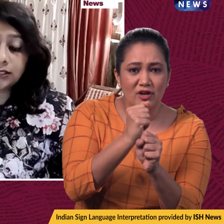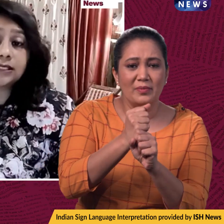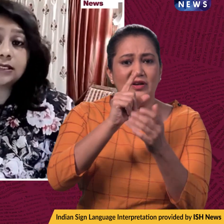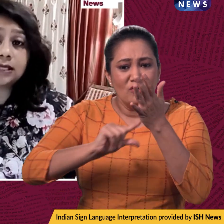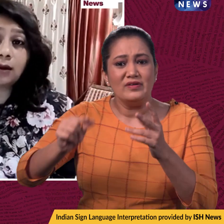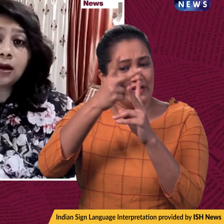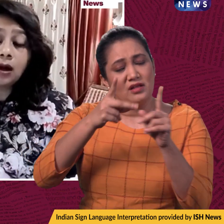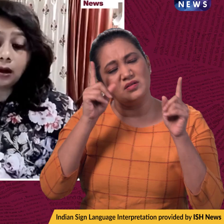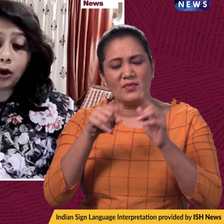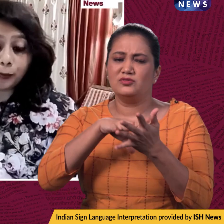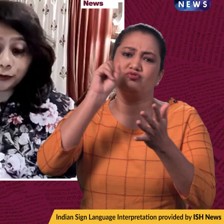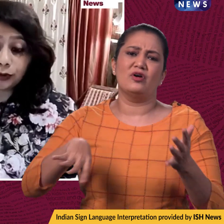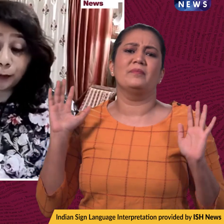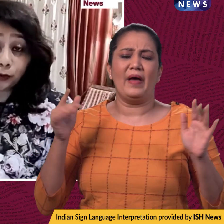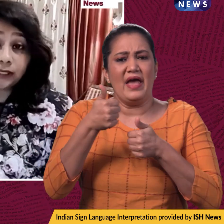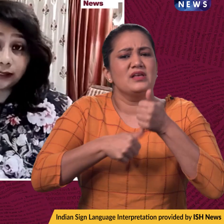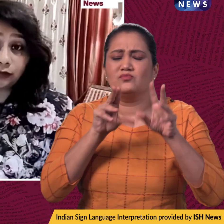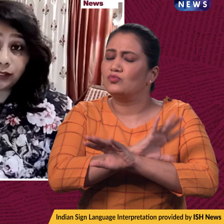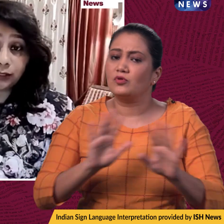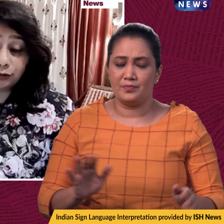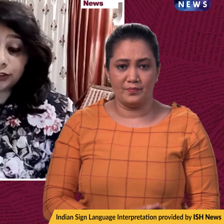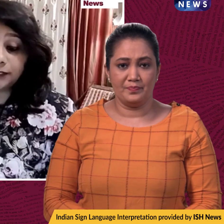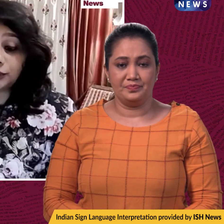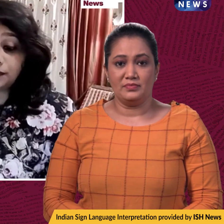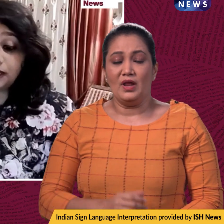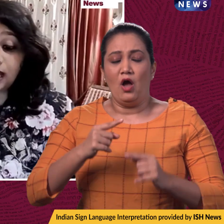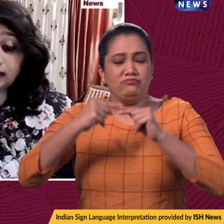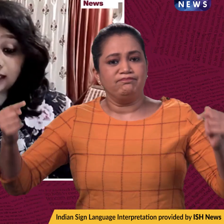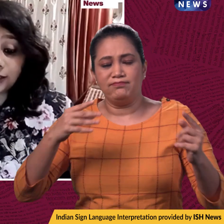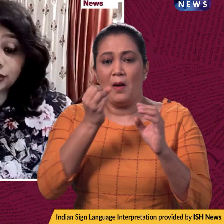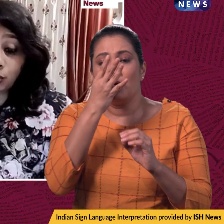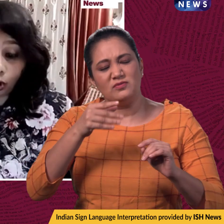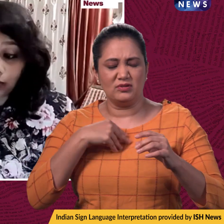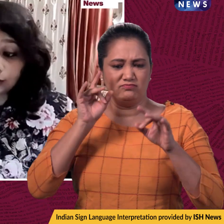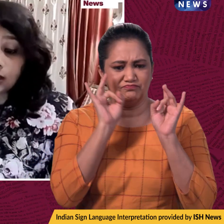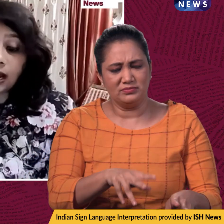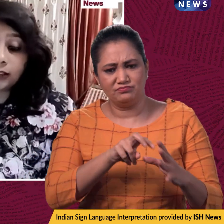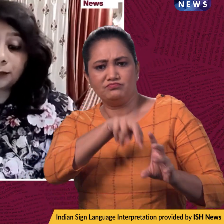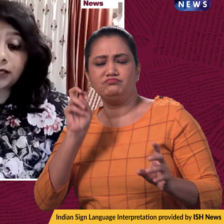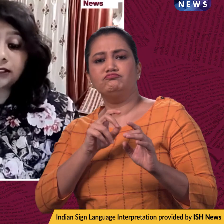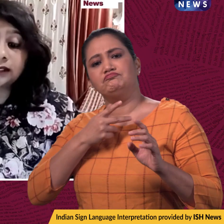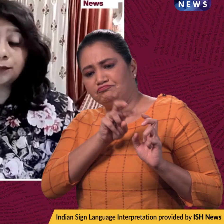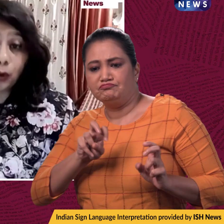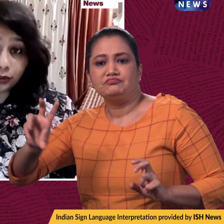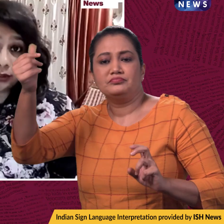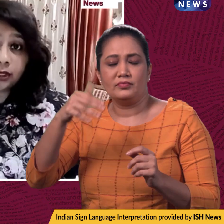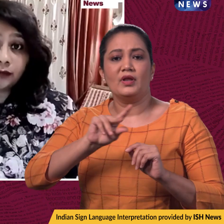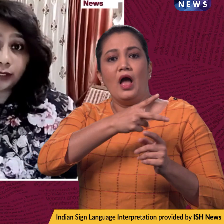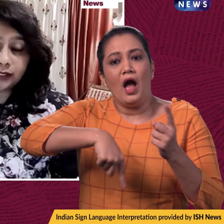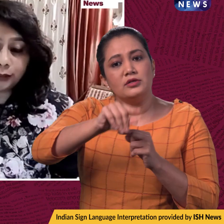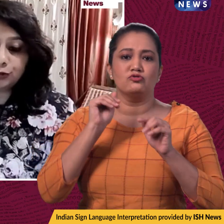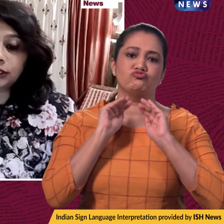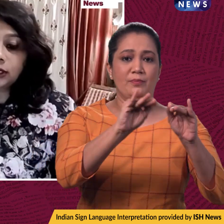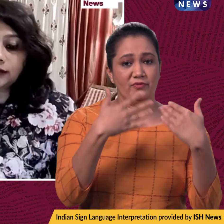central universities. Now, opposing this resolution, the BJP has staged a walkout. Other parties supported